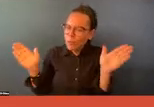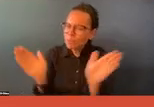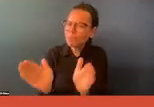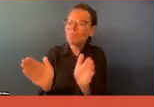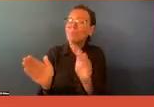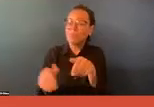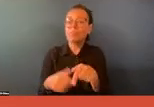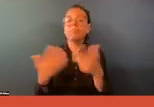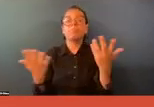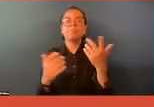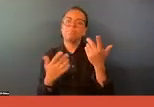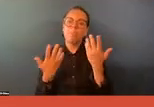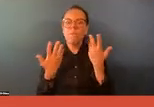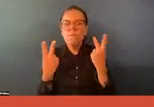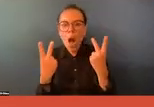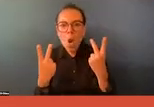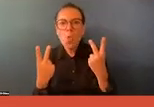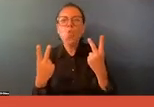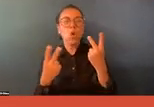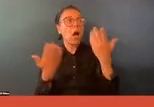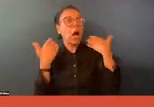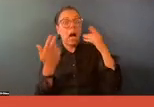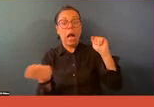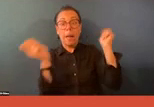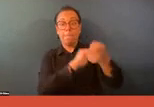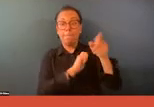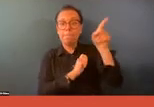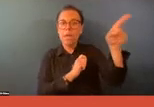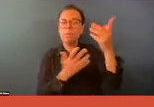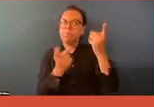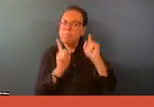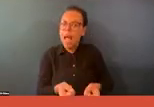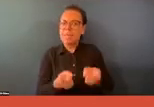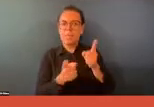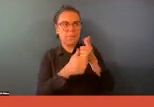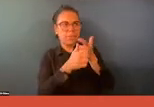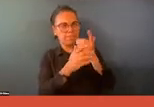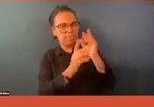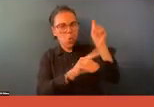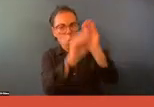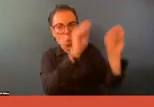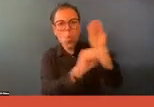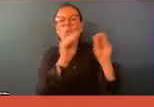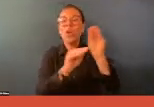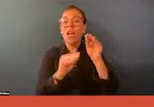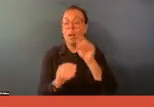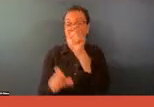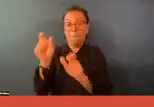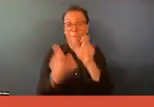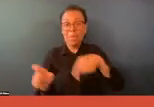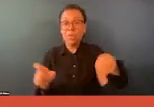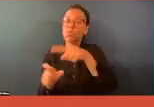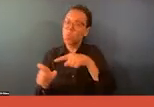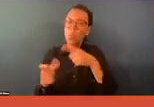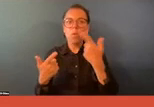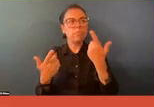and addressing the challenges posed by climate change. I hope that all participants will find it to